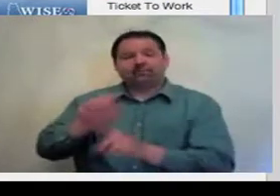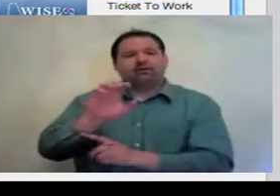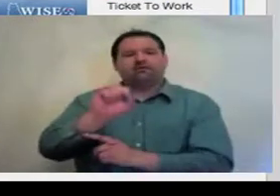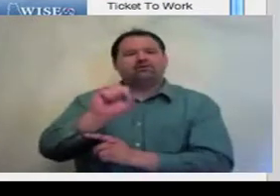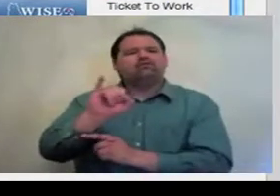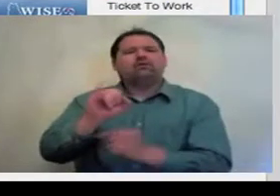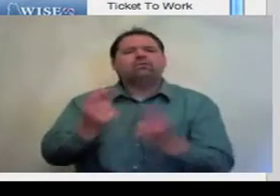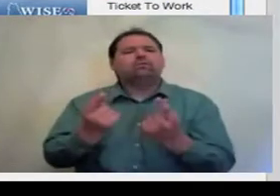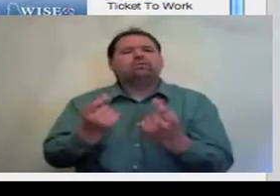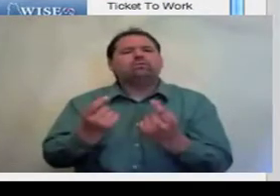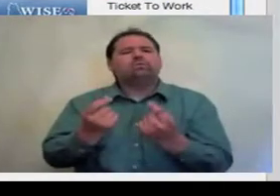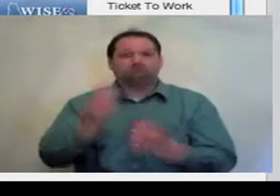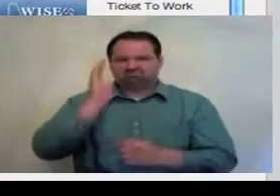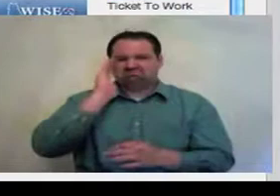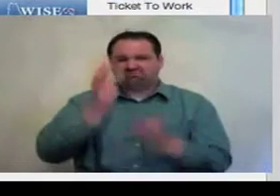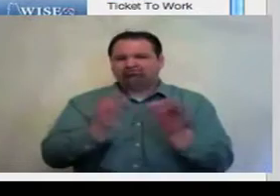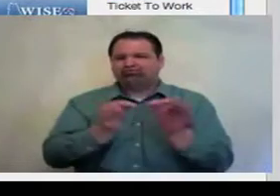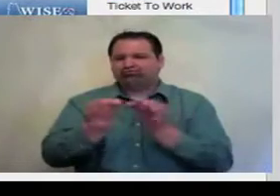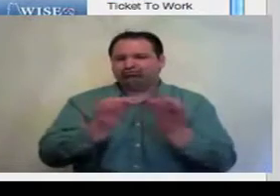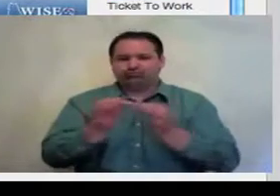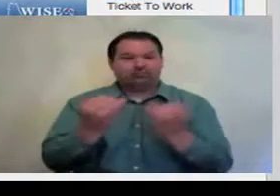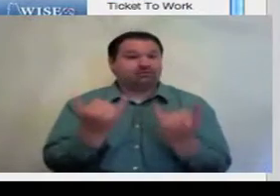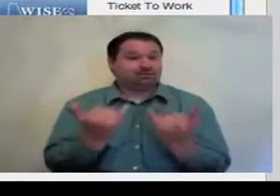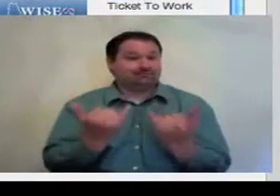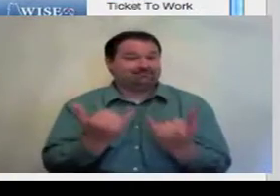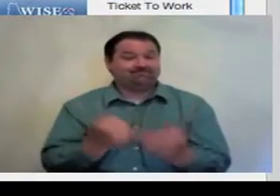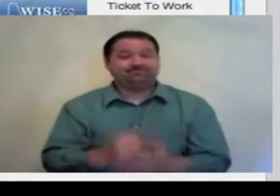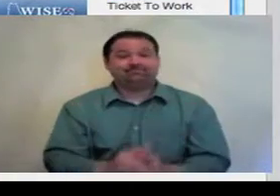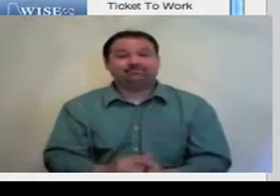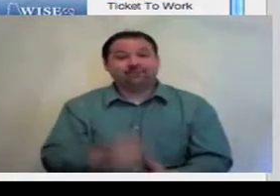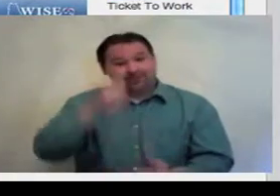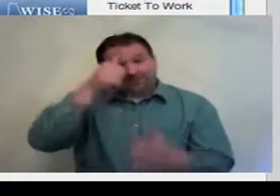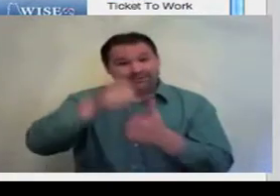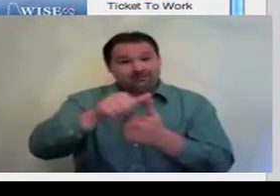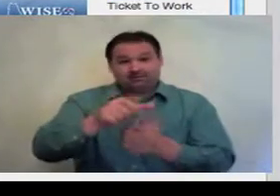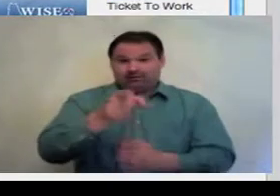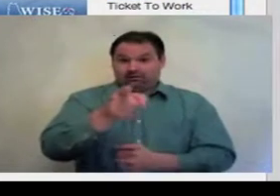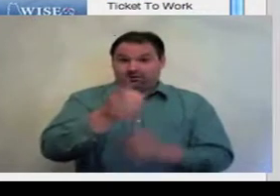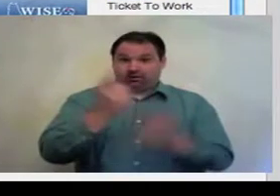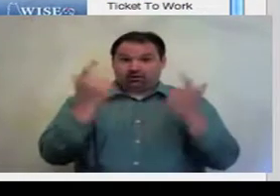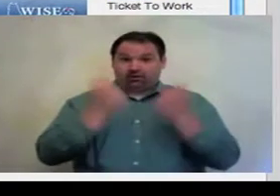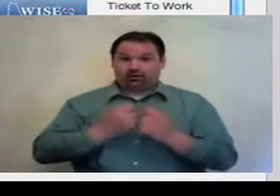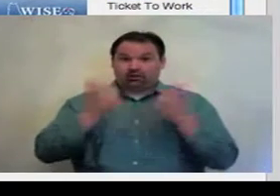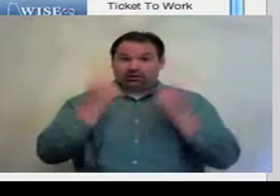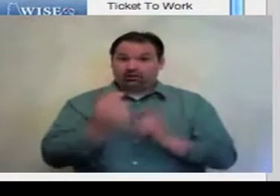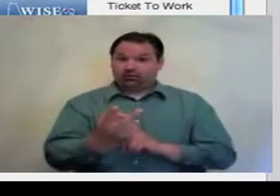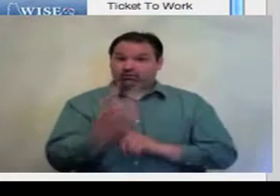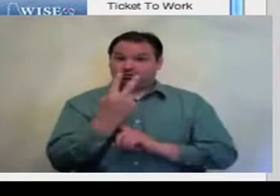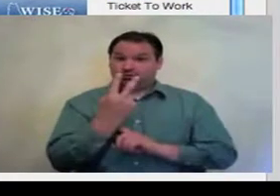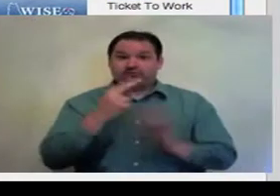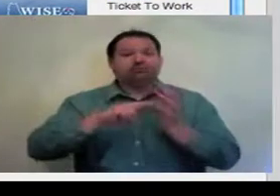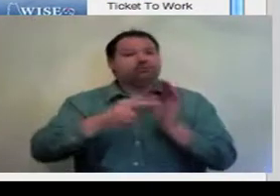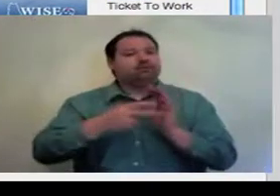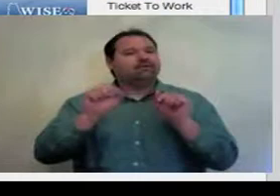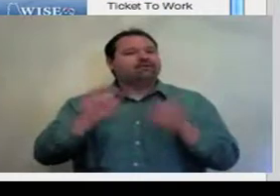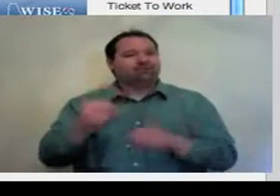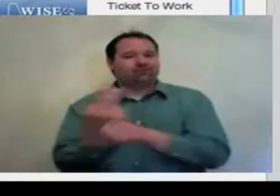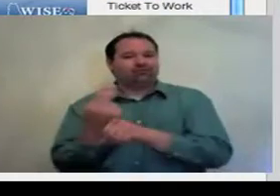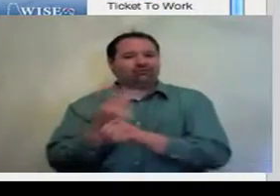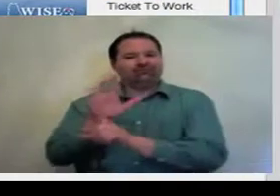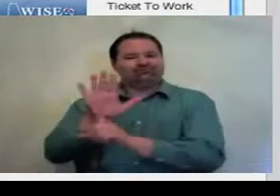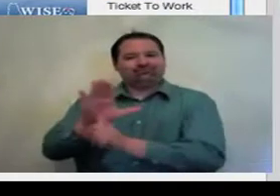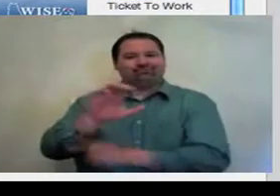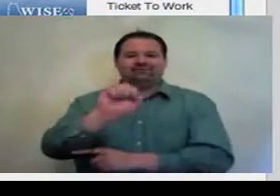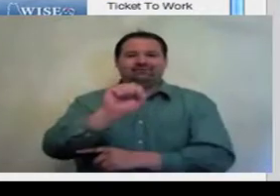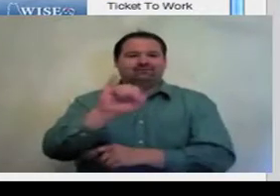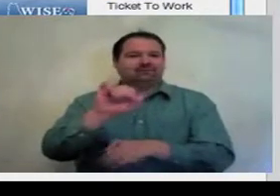work incentives are a lot different than the SSDI work incentives, and we're going to cover those now. Again, for those of you receiving both benefits, all of